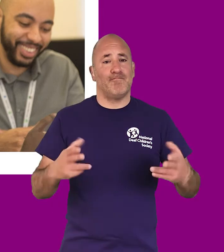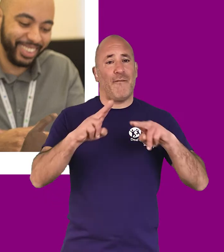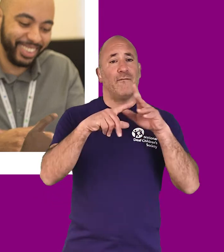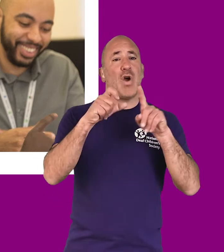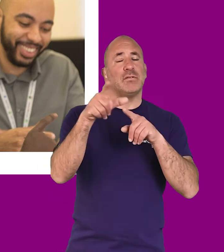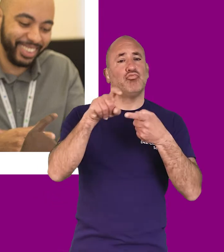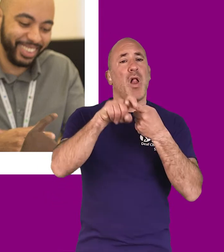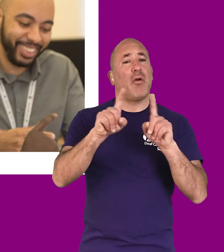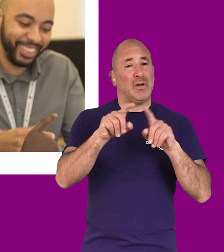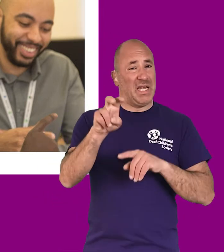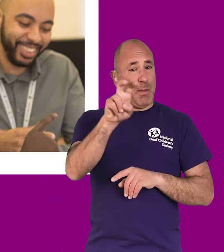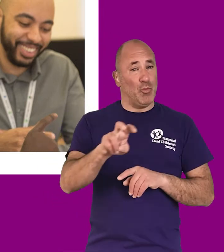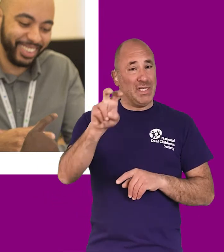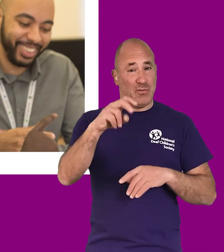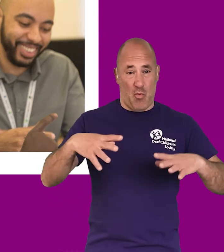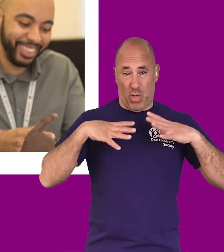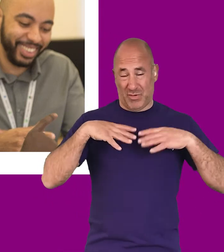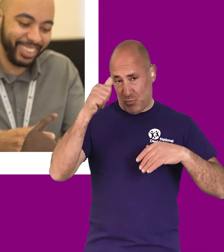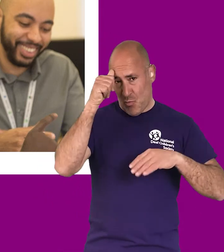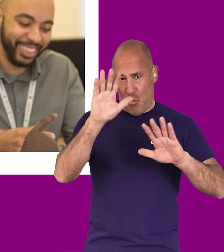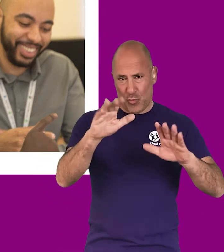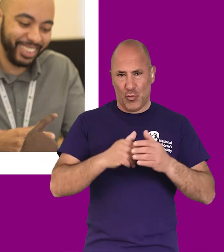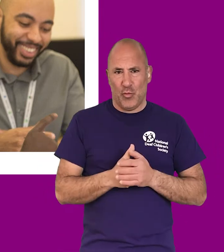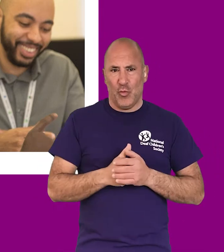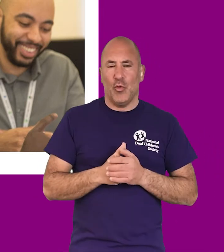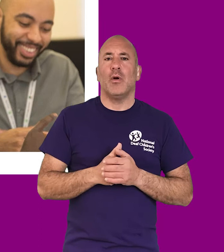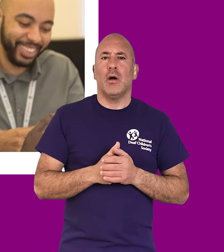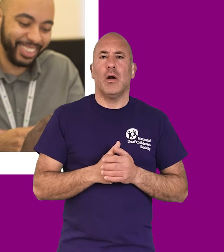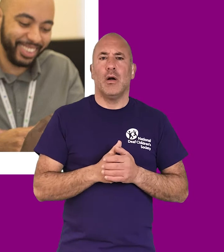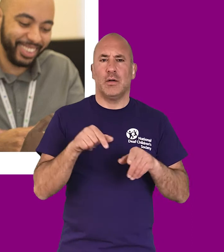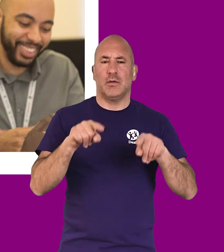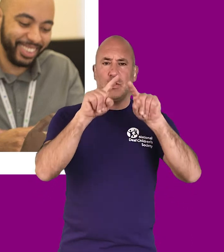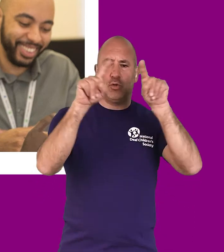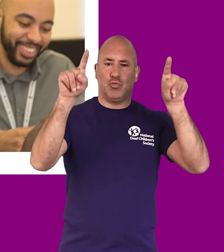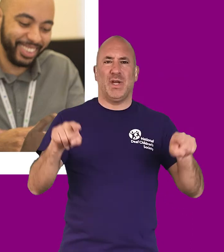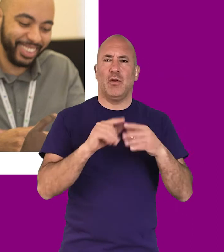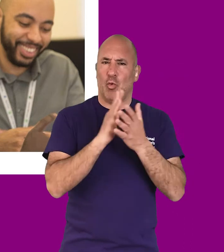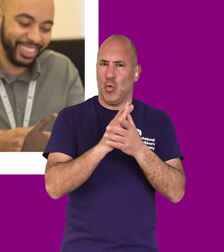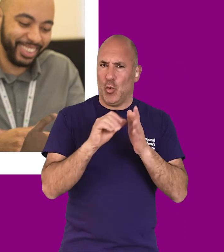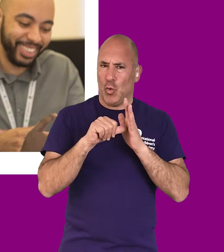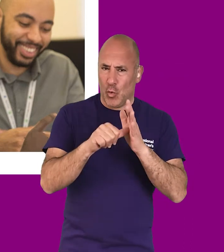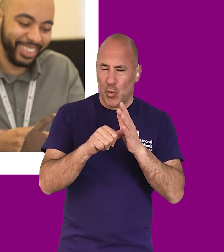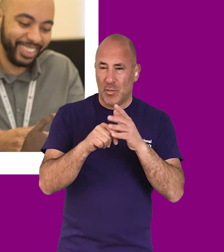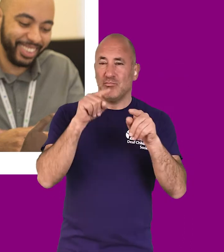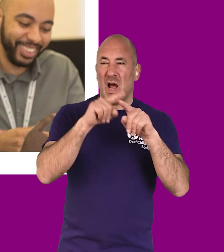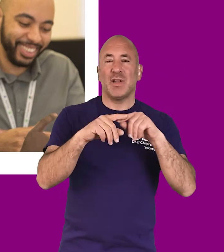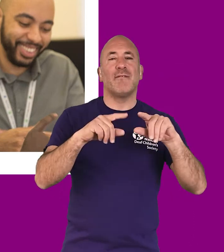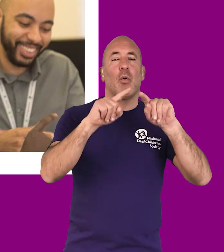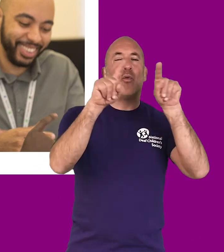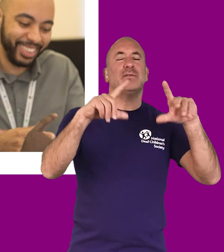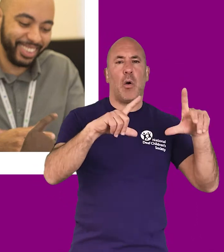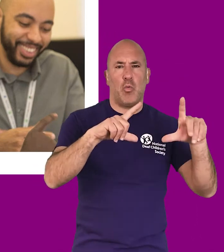Okay, so Fred relies on lip reading, as we've already identified. This can be challenging